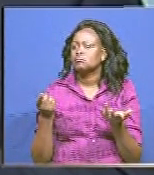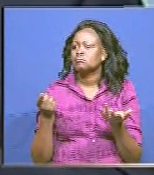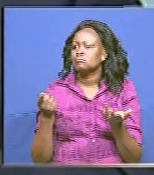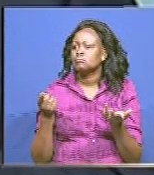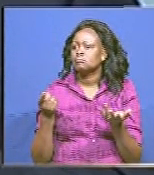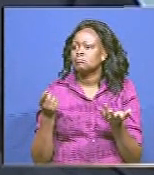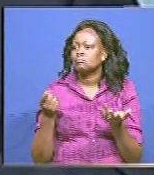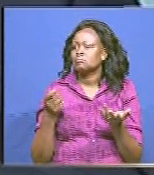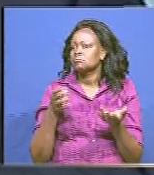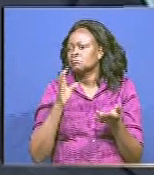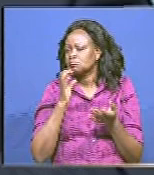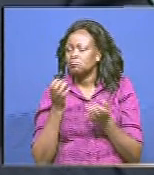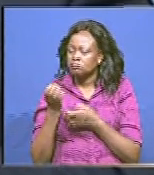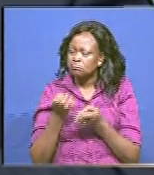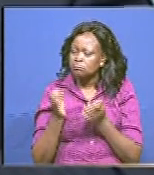industry.